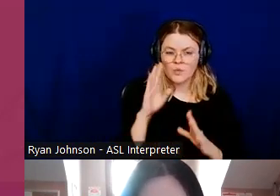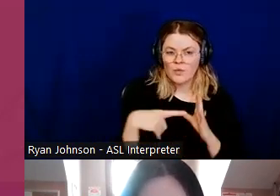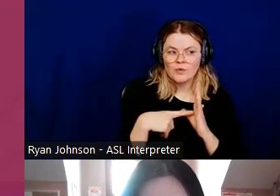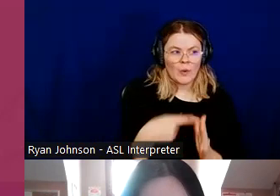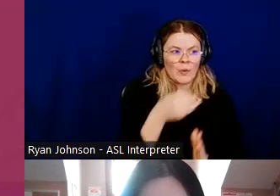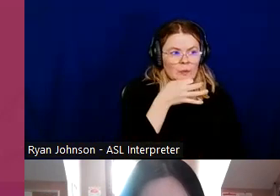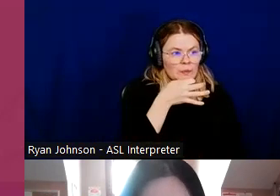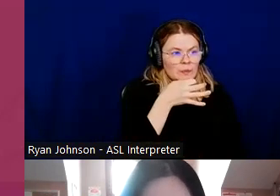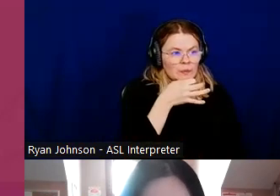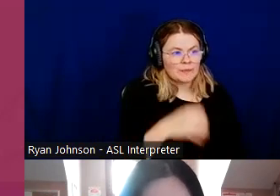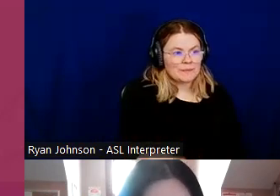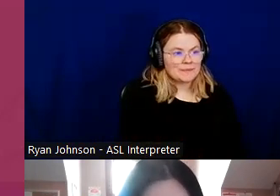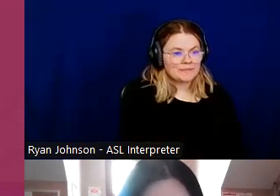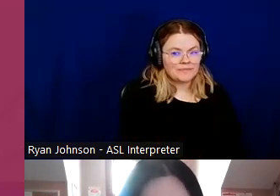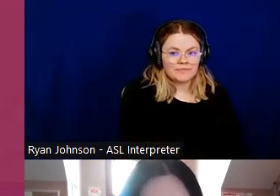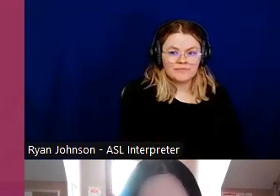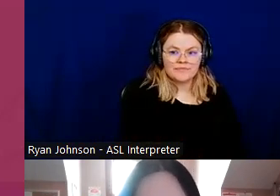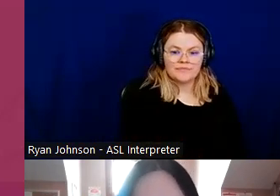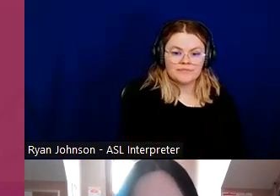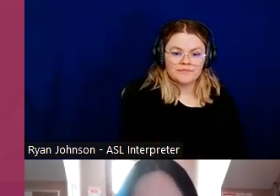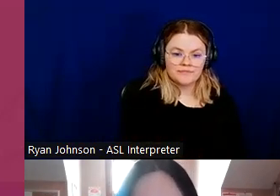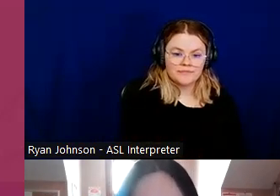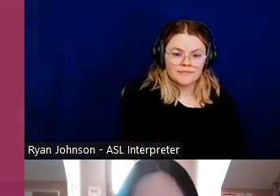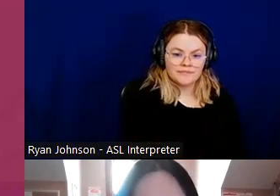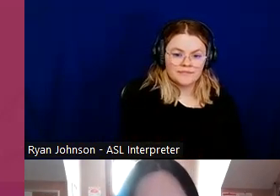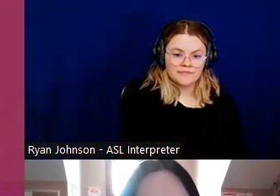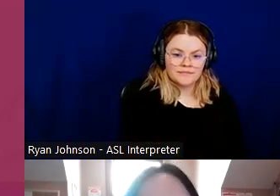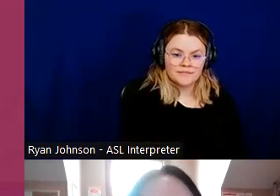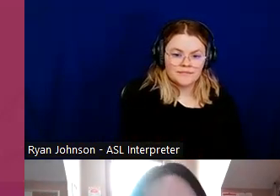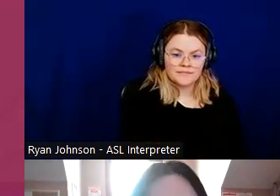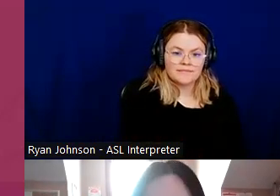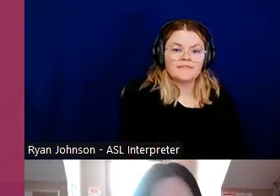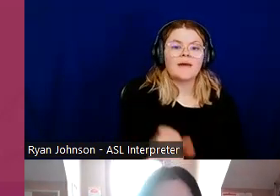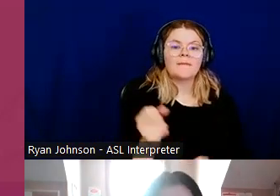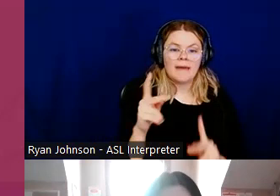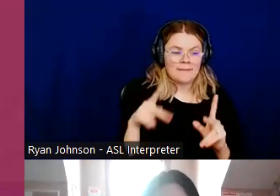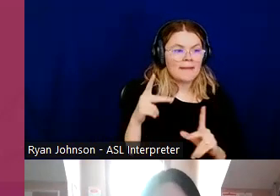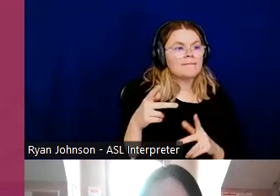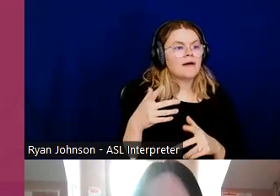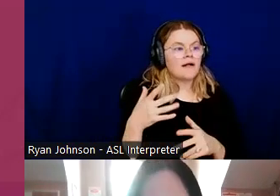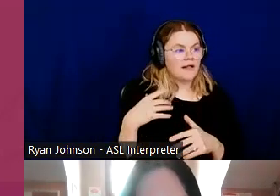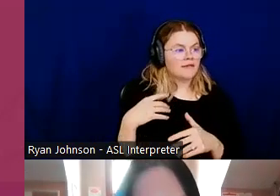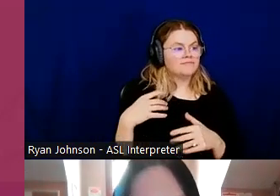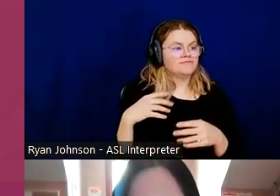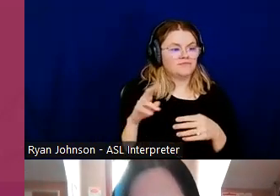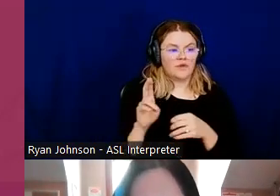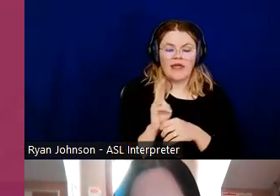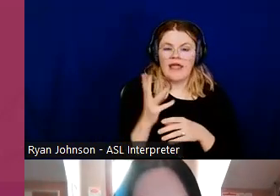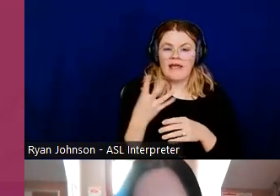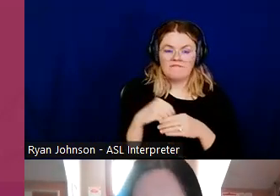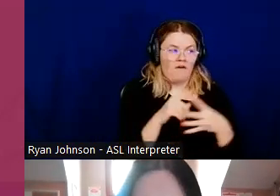are consuming the bad boy and good girl trope, or the if I can't have you, no one can trope.